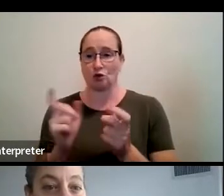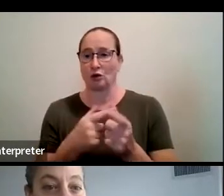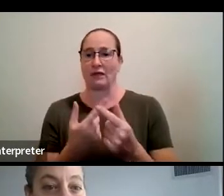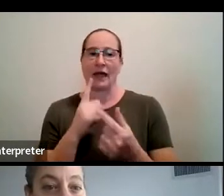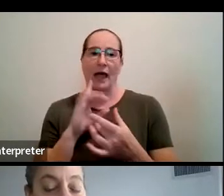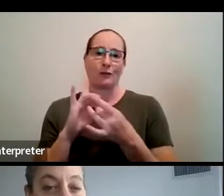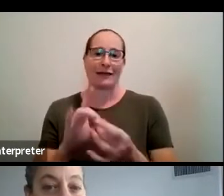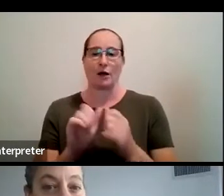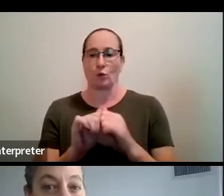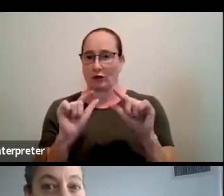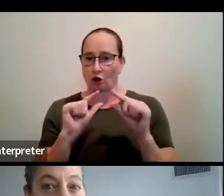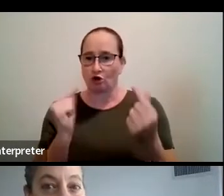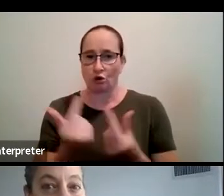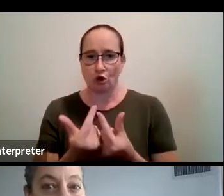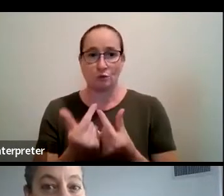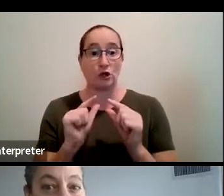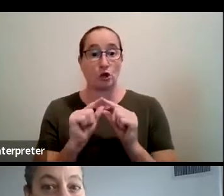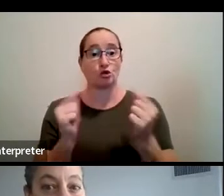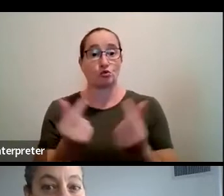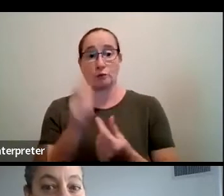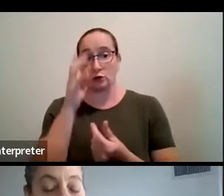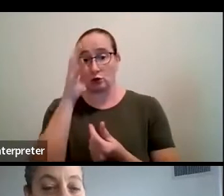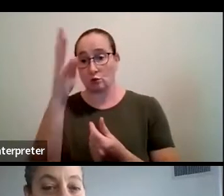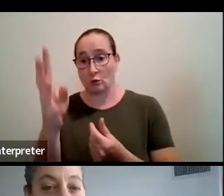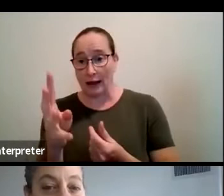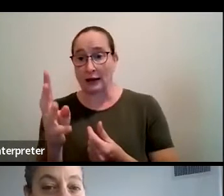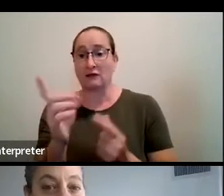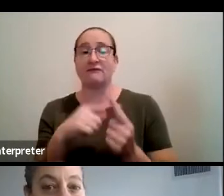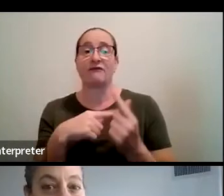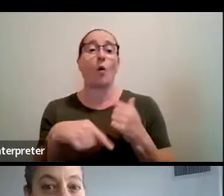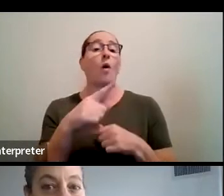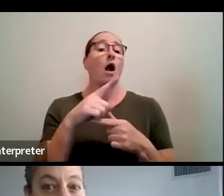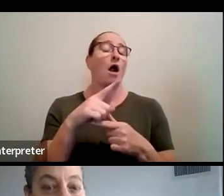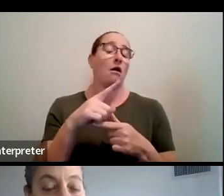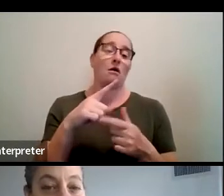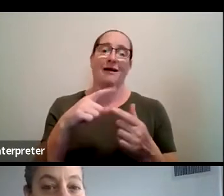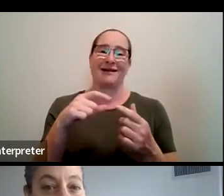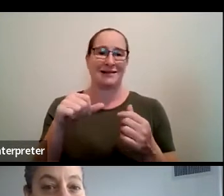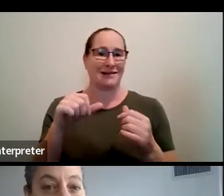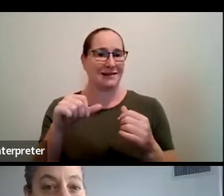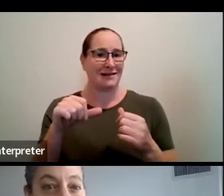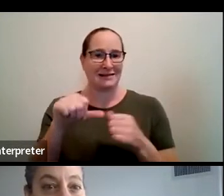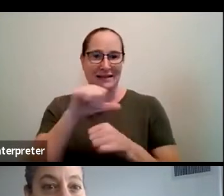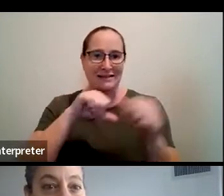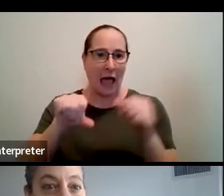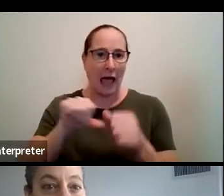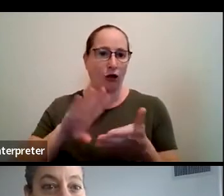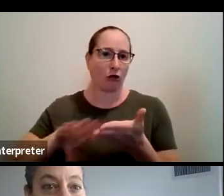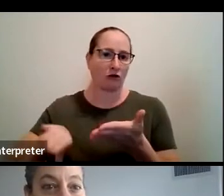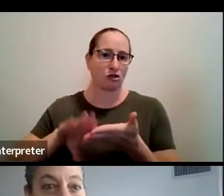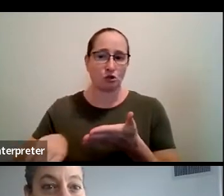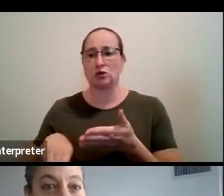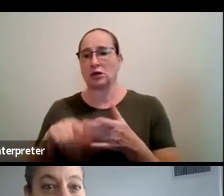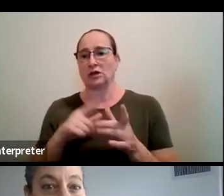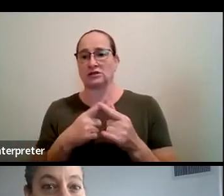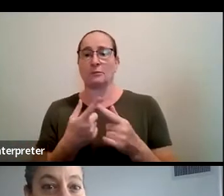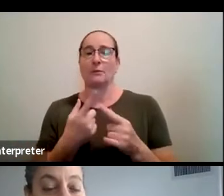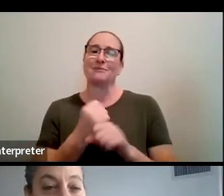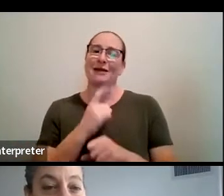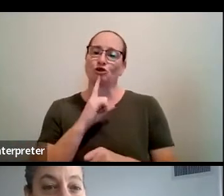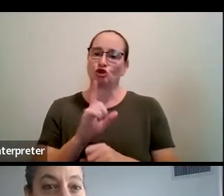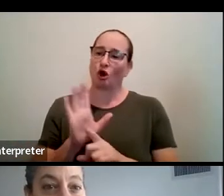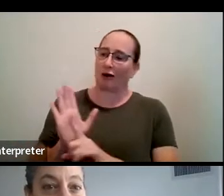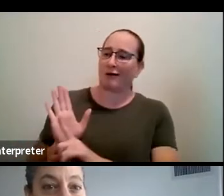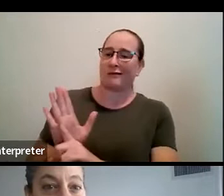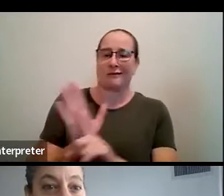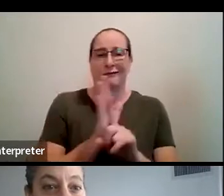groups, and those groups are created as a result of societal exclusions and histories, is to ensure that they are protected. And